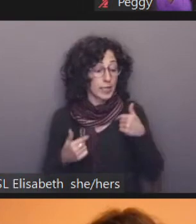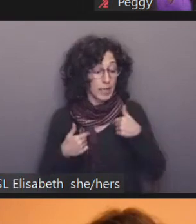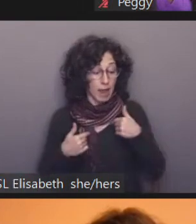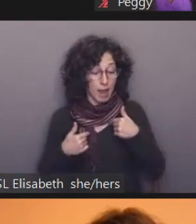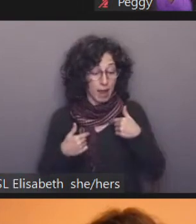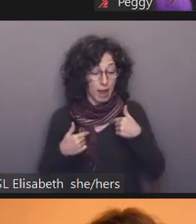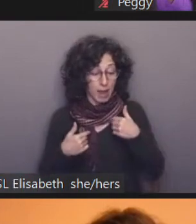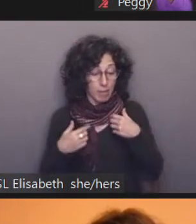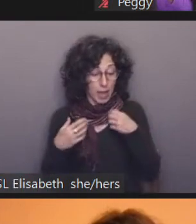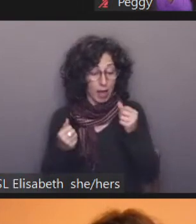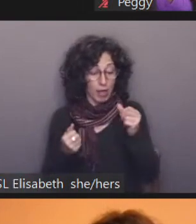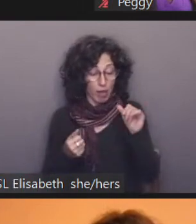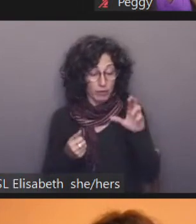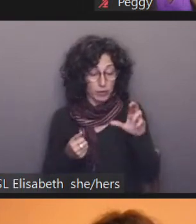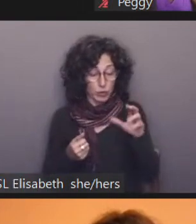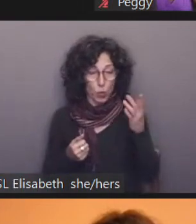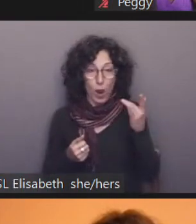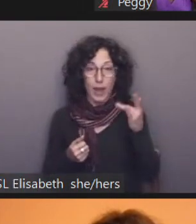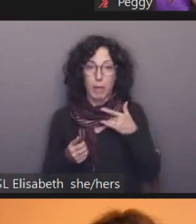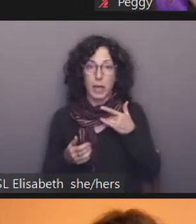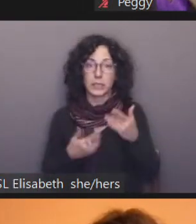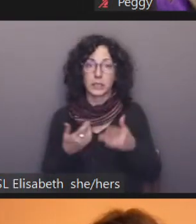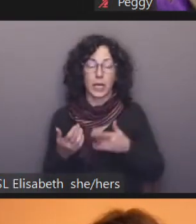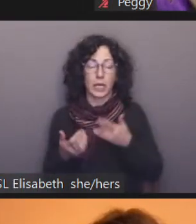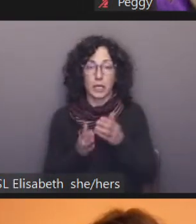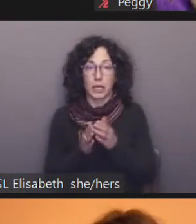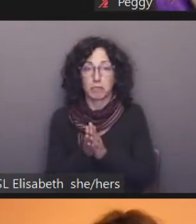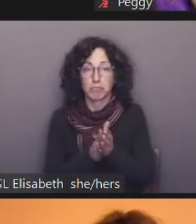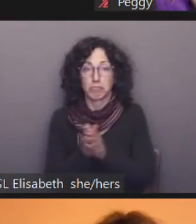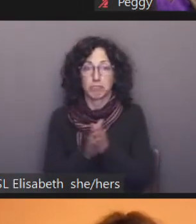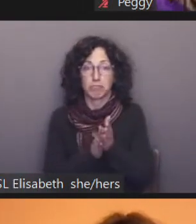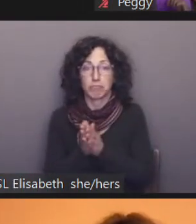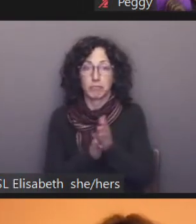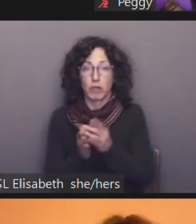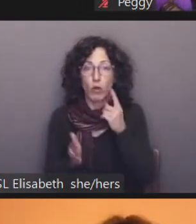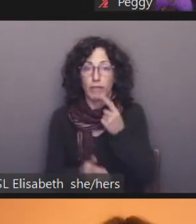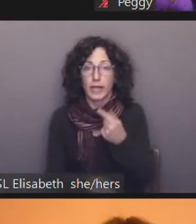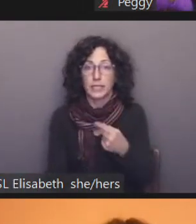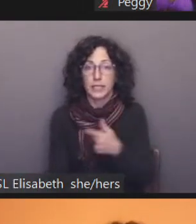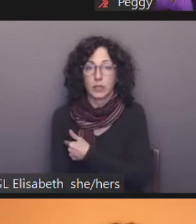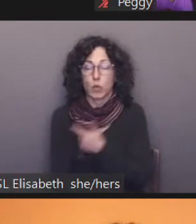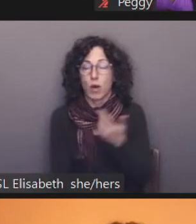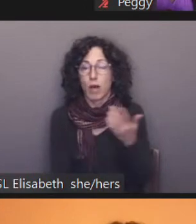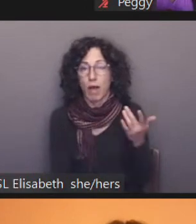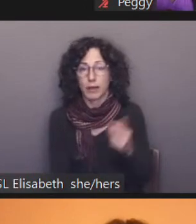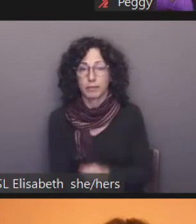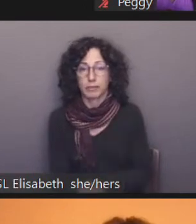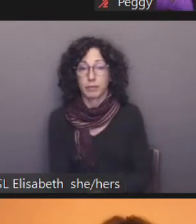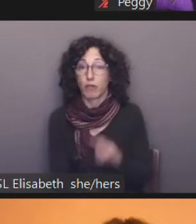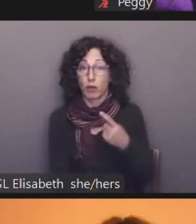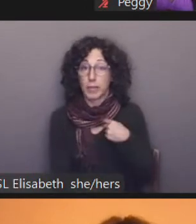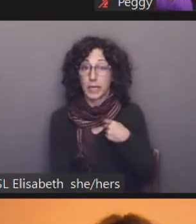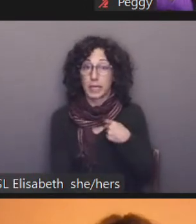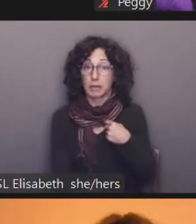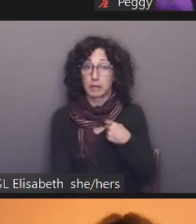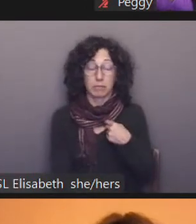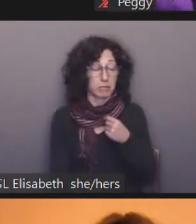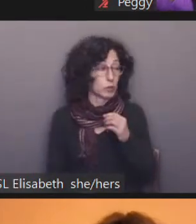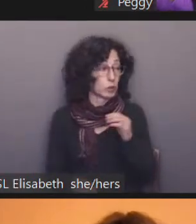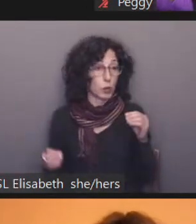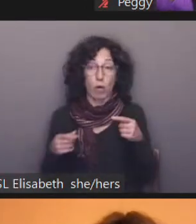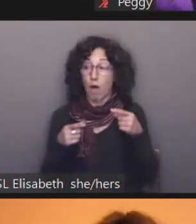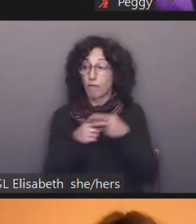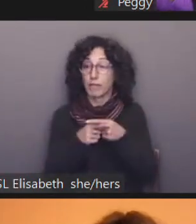so enthusiastic about these vaccines? And I think the answer for me is I don't have any conflicts of interest. I don't have